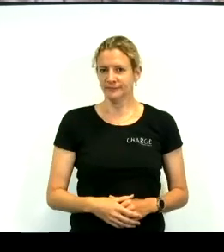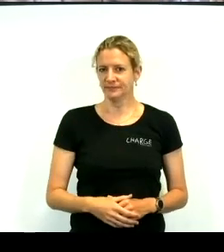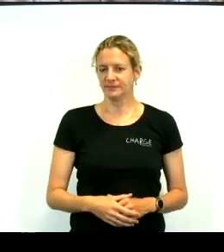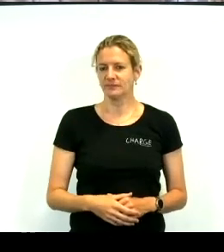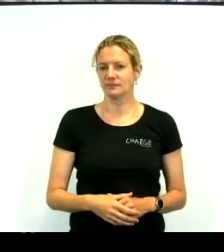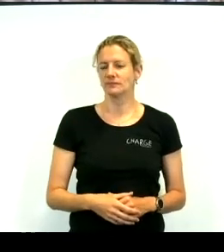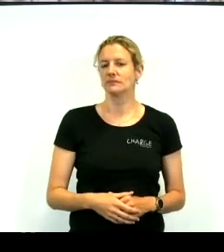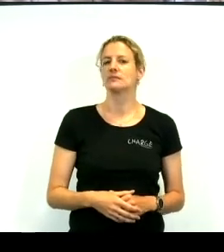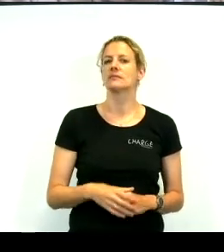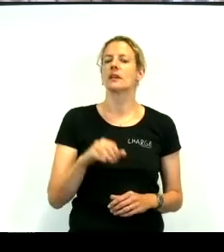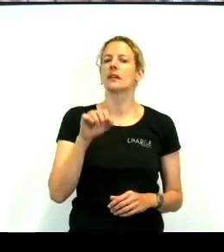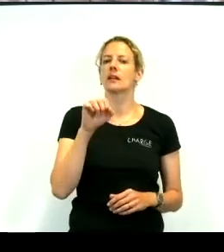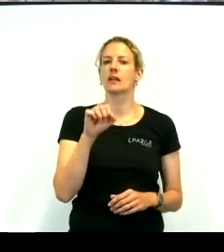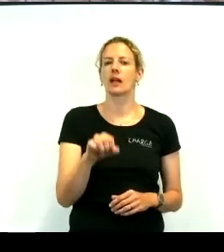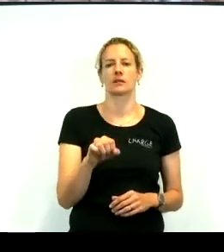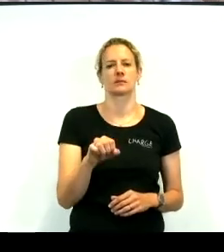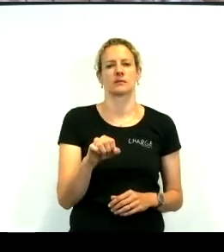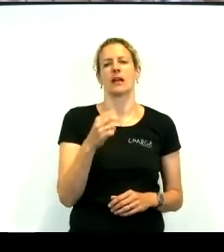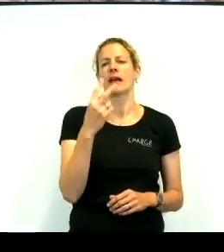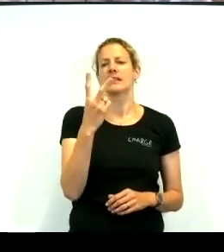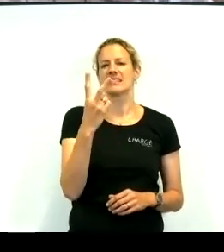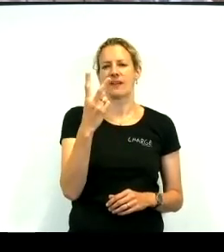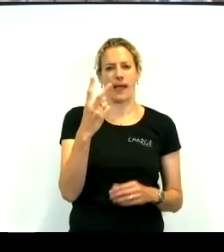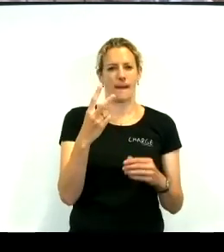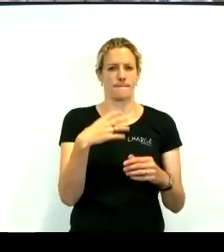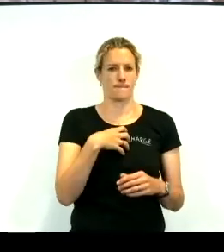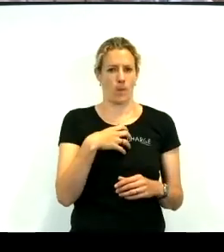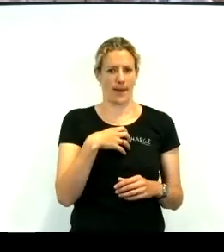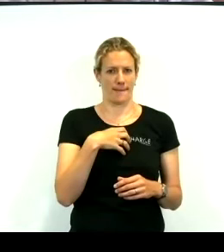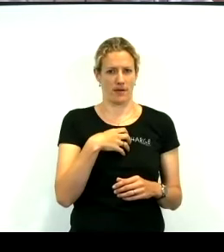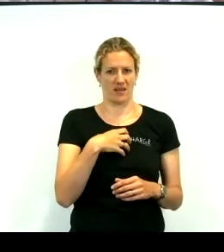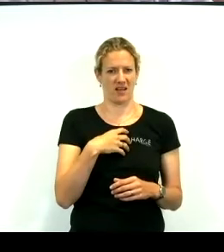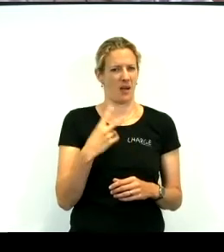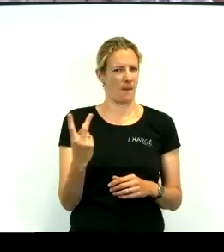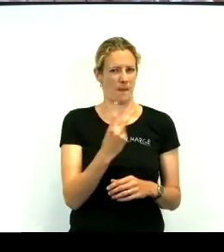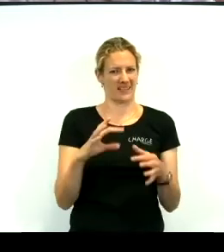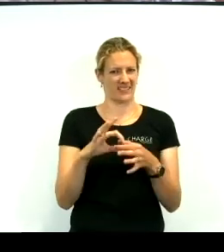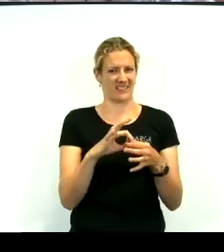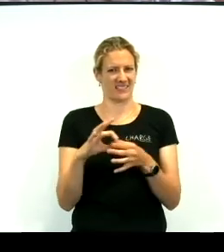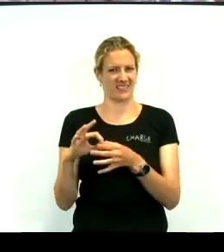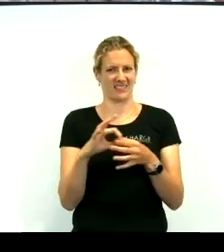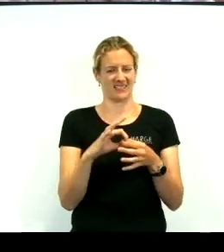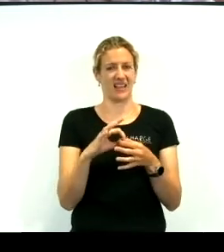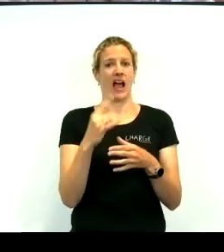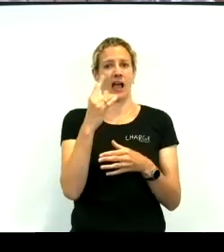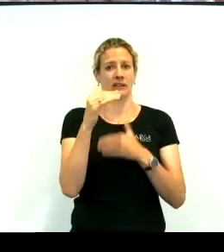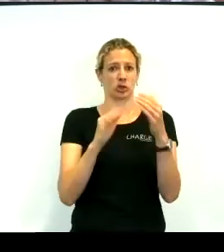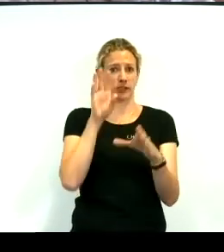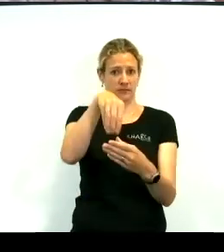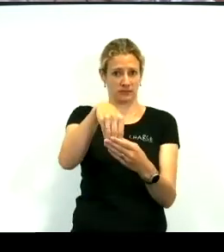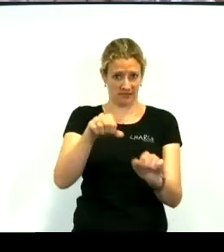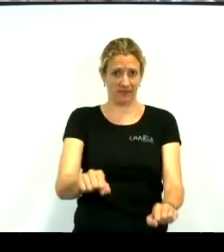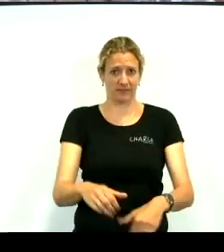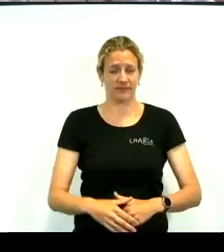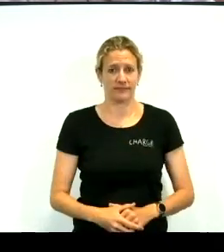Ms. Dome. Is it possible to put two linked problems